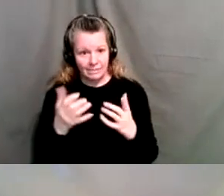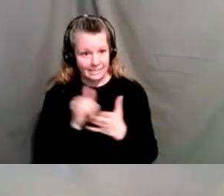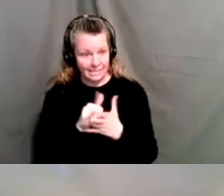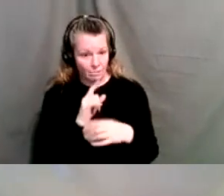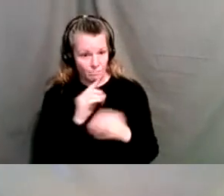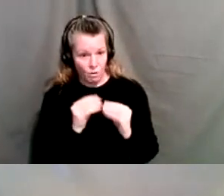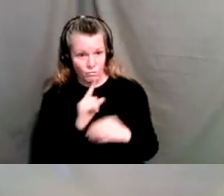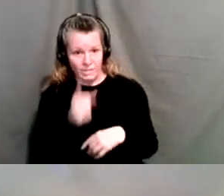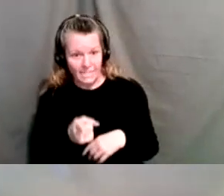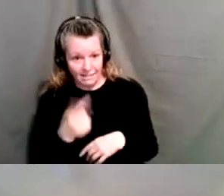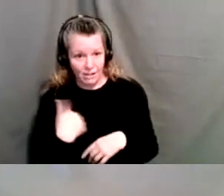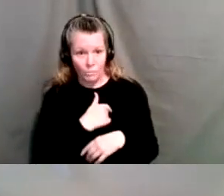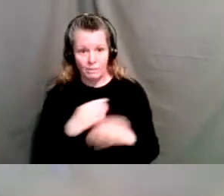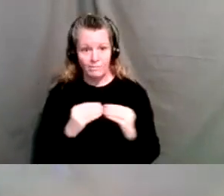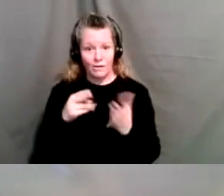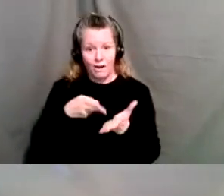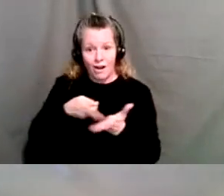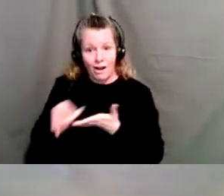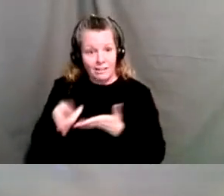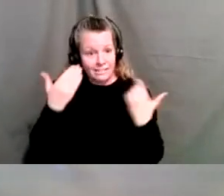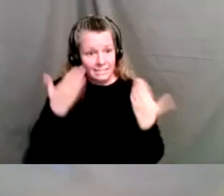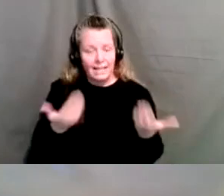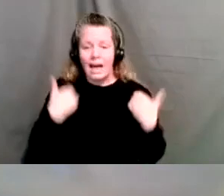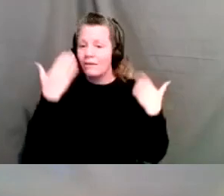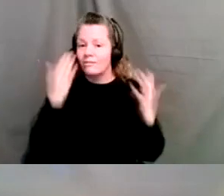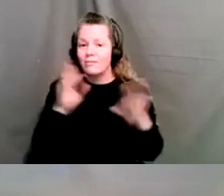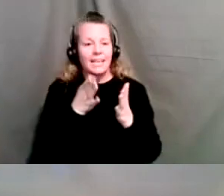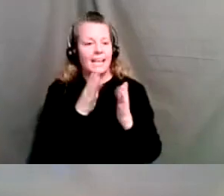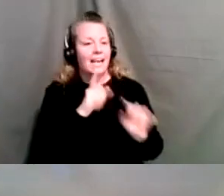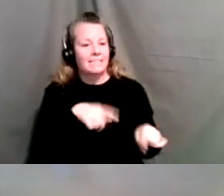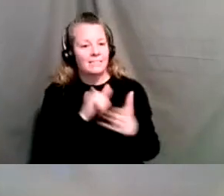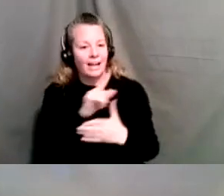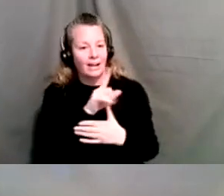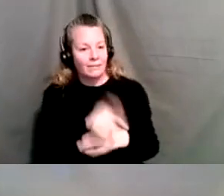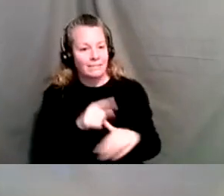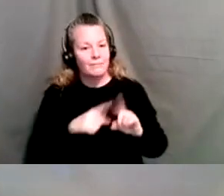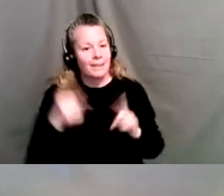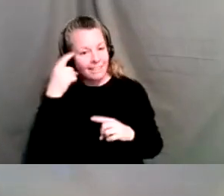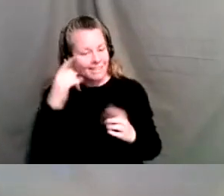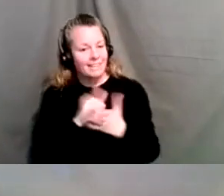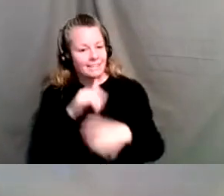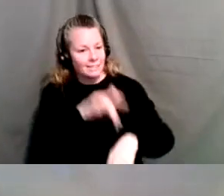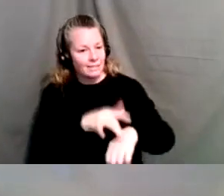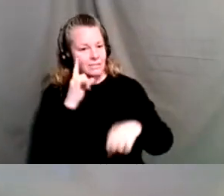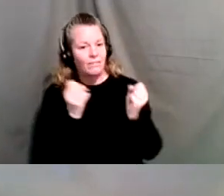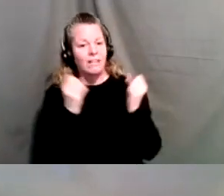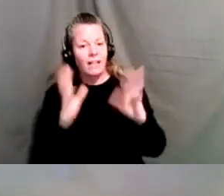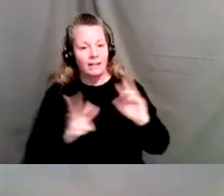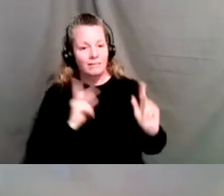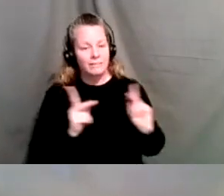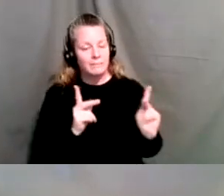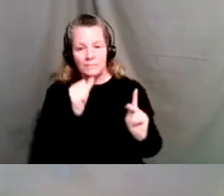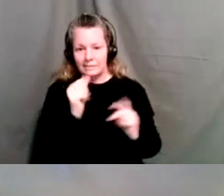being honest? Are we being, I don't know the answer to that question, but I think that's maybe the source of a lot of people's discomfort with the question